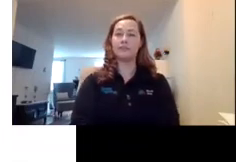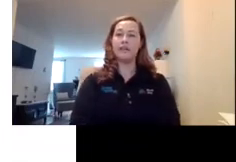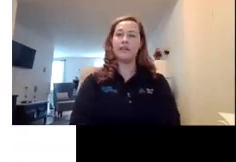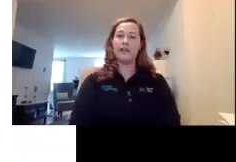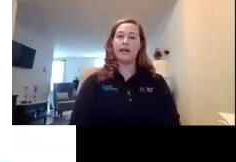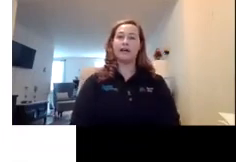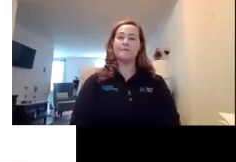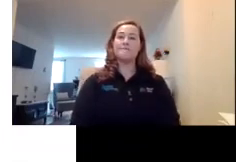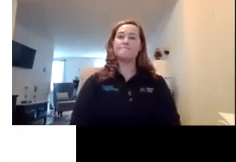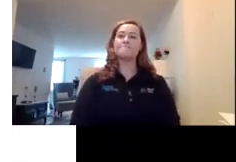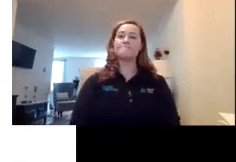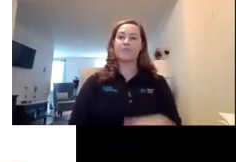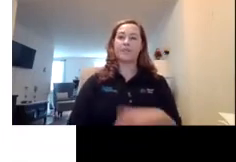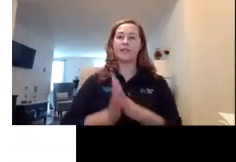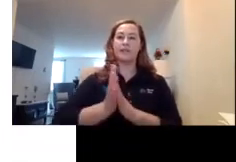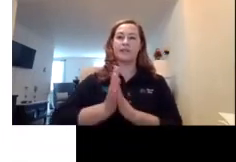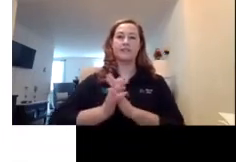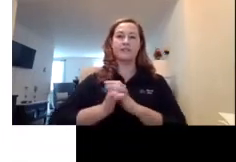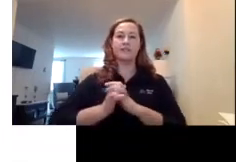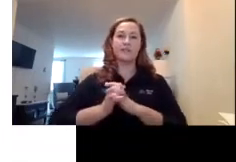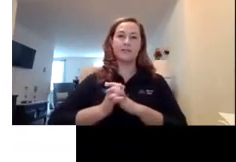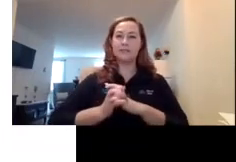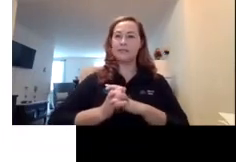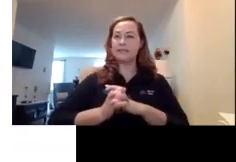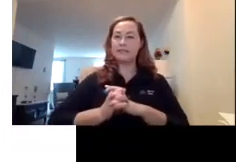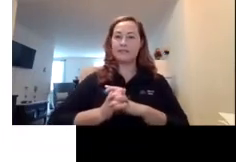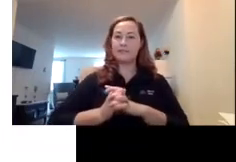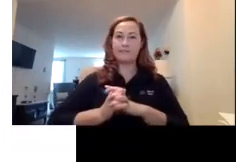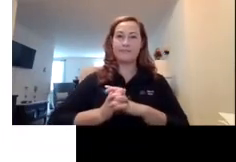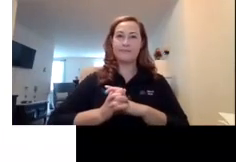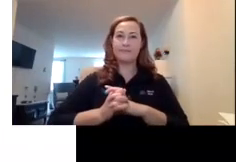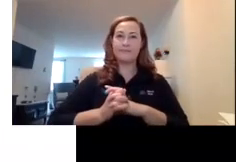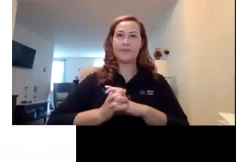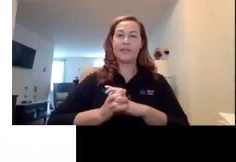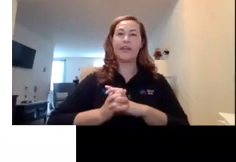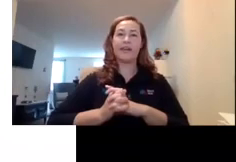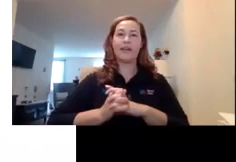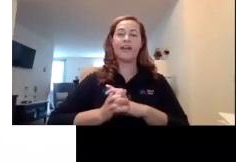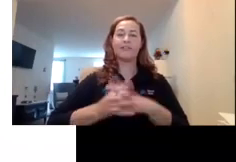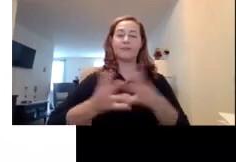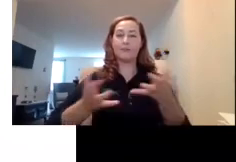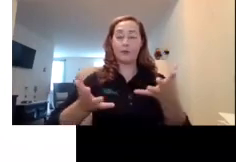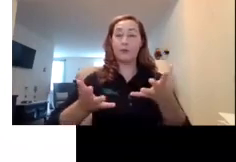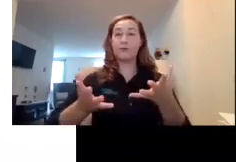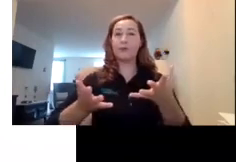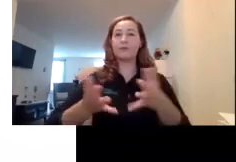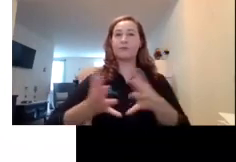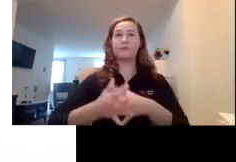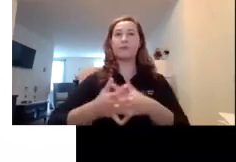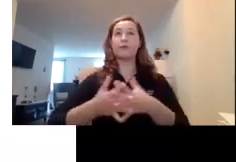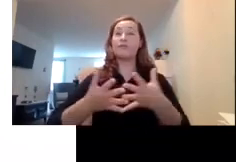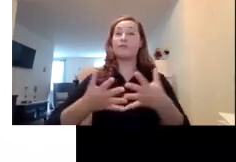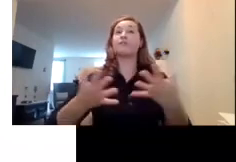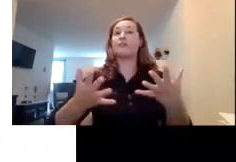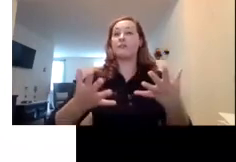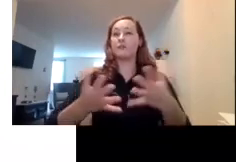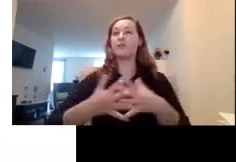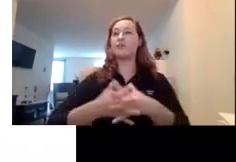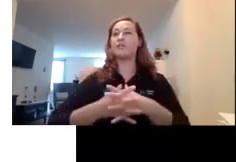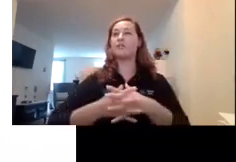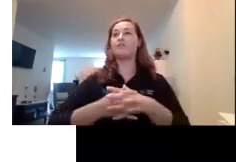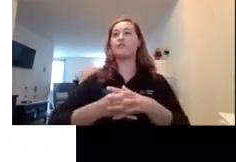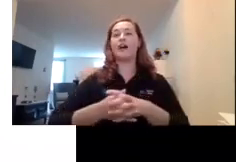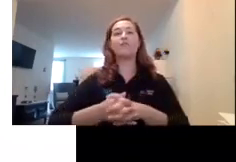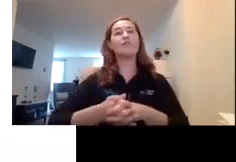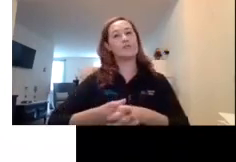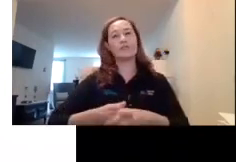thing. And next slide, please. And when we were looking for